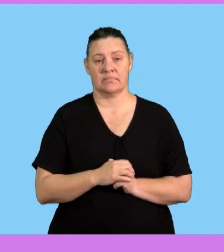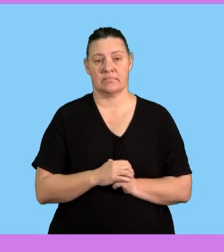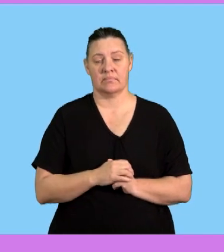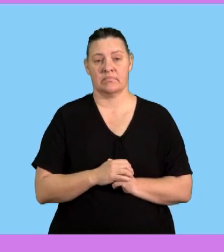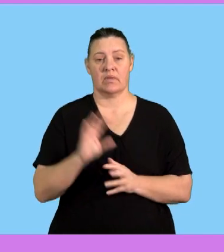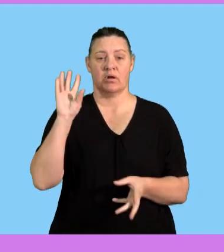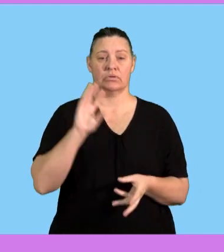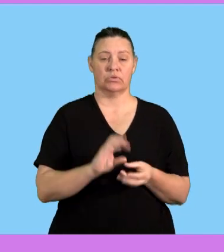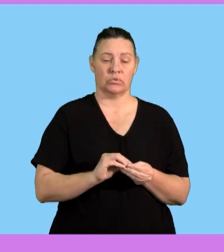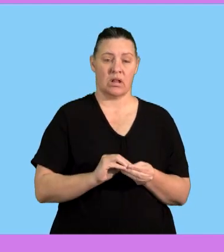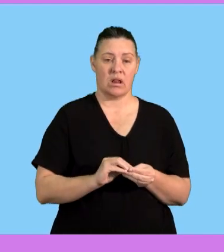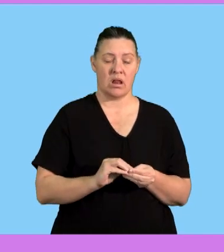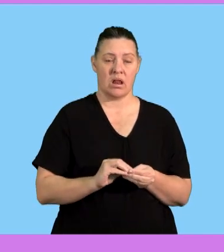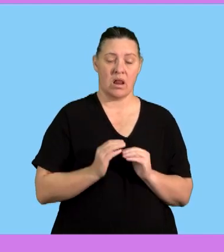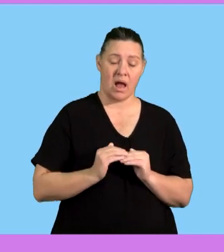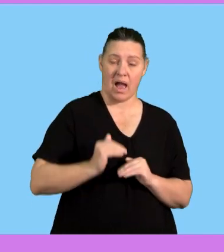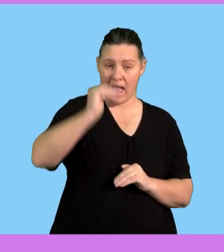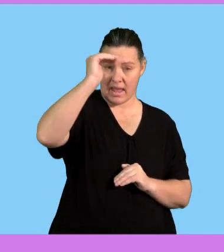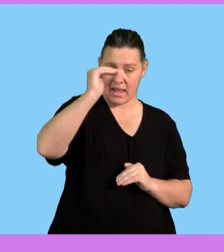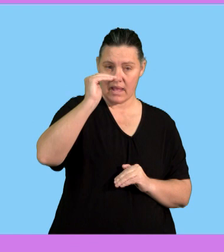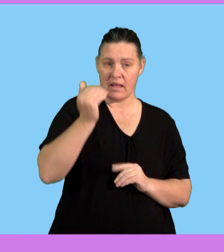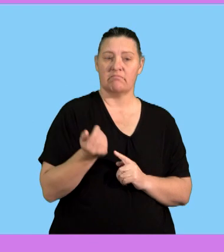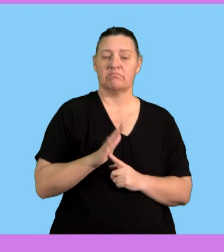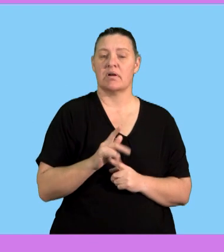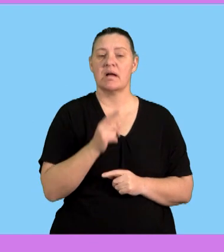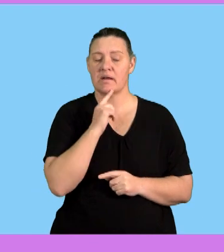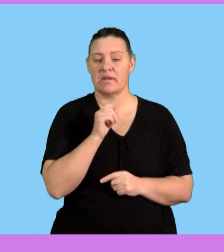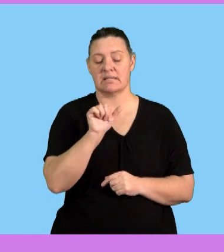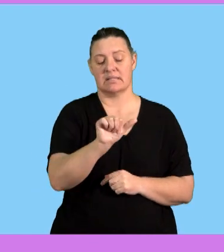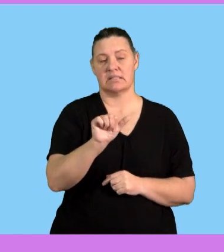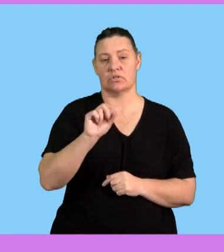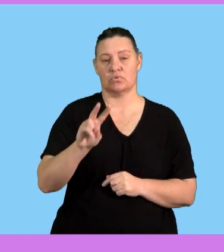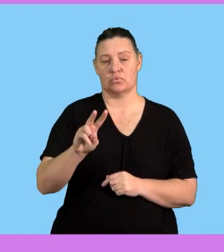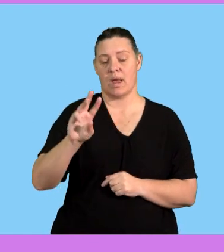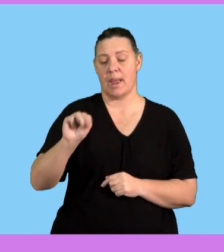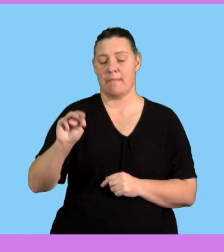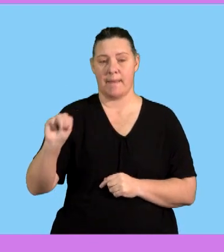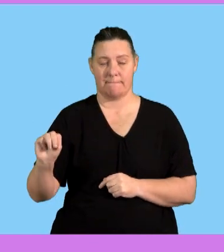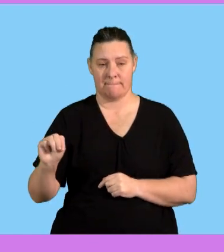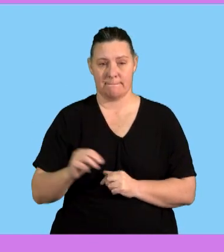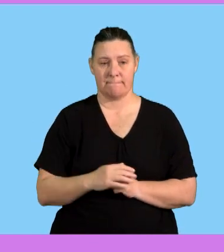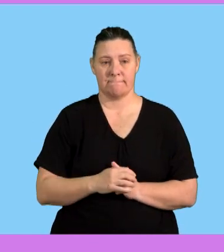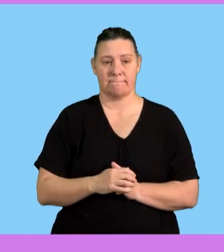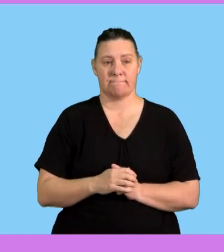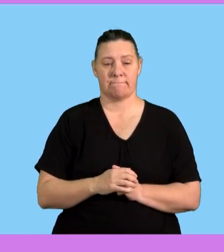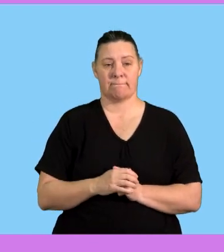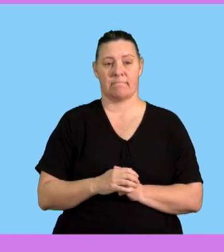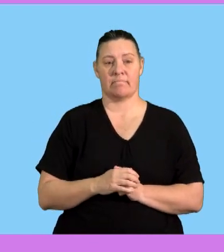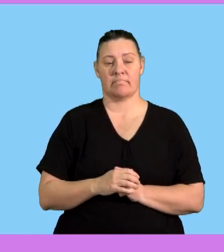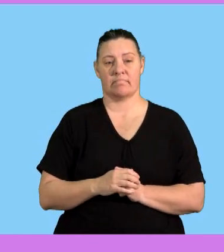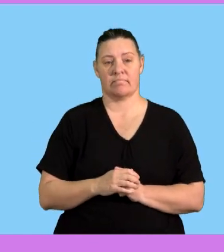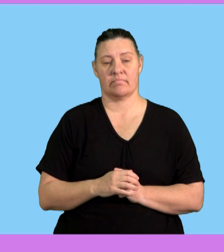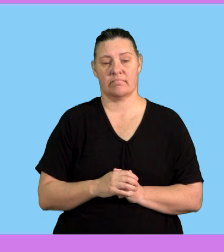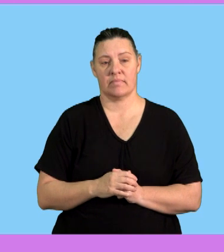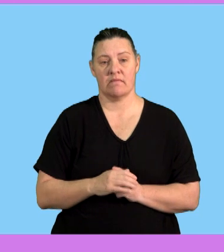total height of the floor lamp is, in the picture, is 62 millimeters. Right, so that's the total height of the